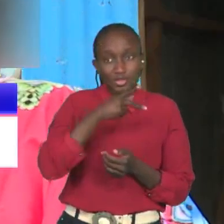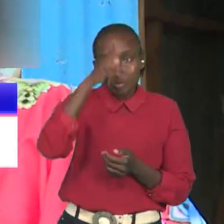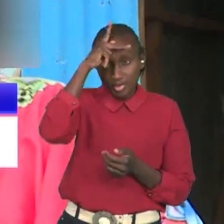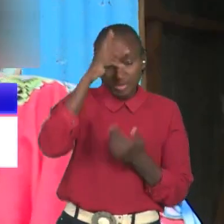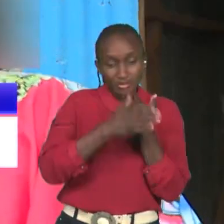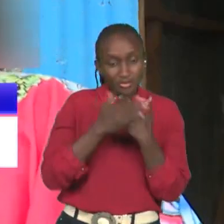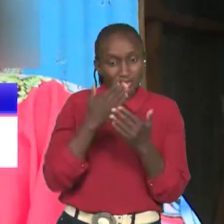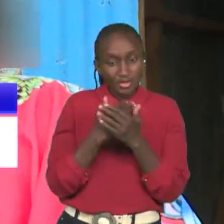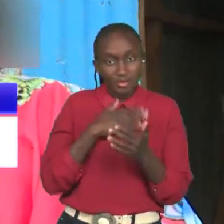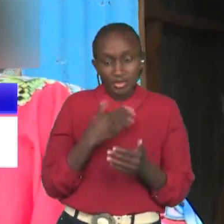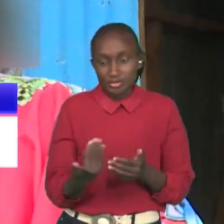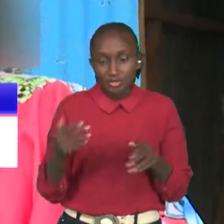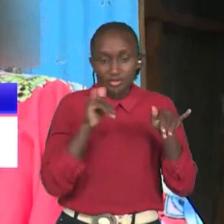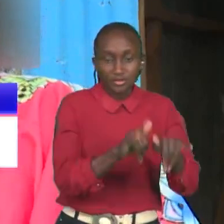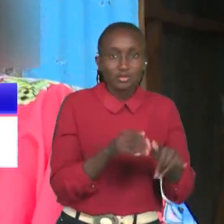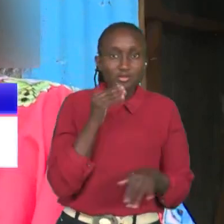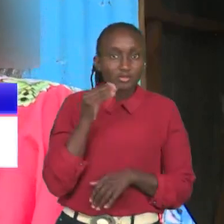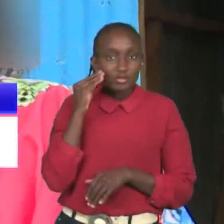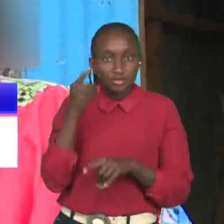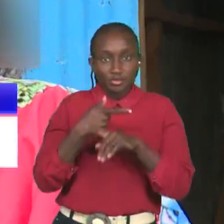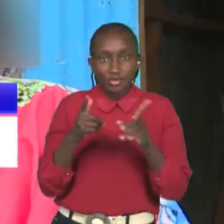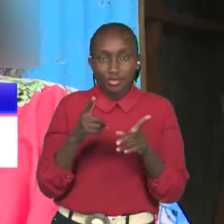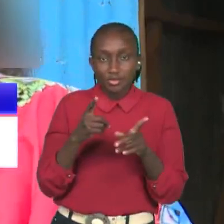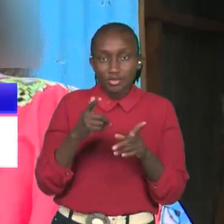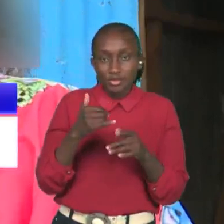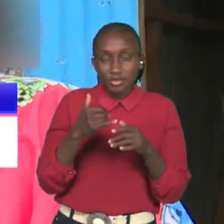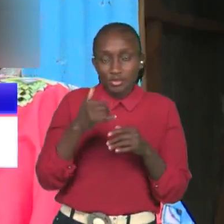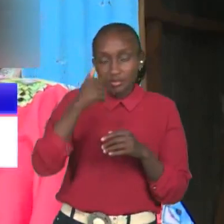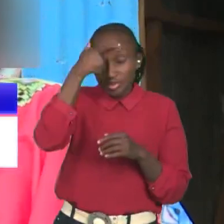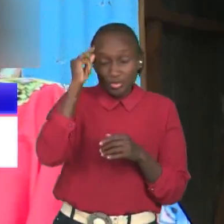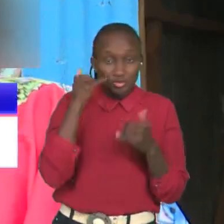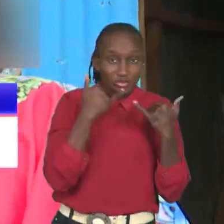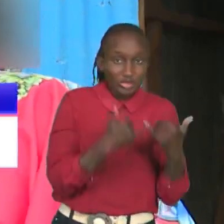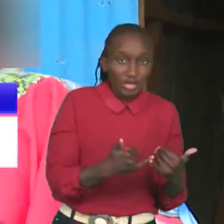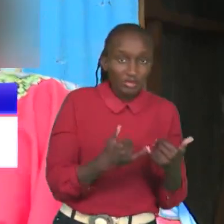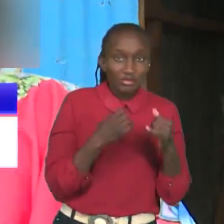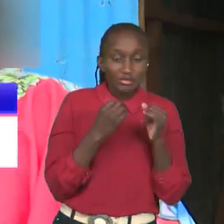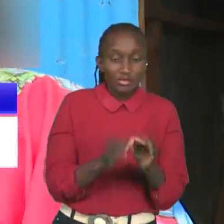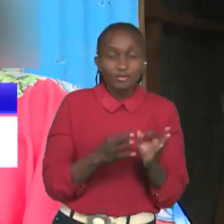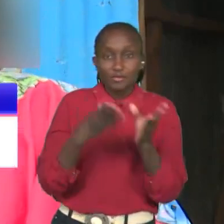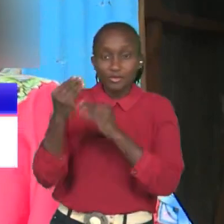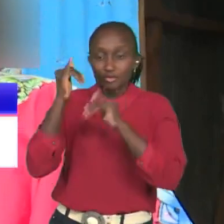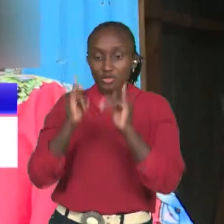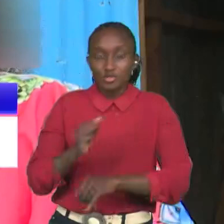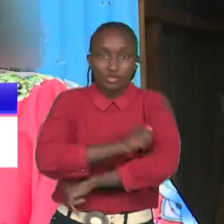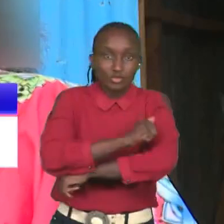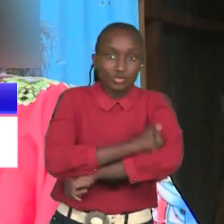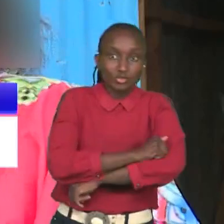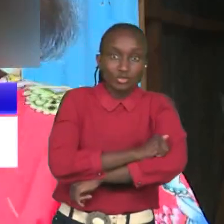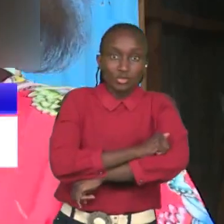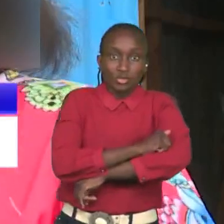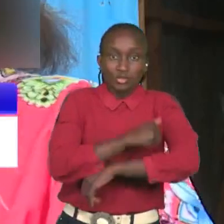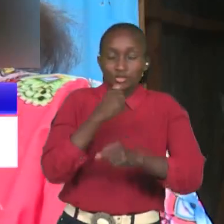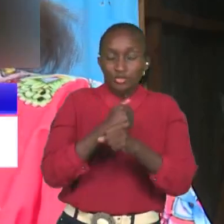naye nyumbani kwa sababu hata sahi akienda Jamhuri hakuna kitu anafanya. For example, watoto wa Jamhuri, kitu saa